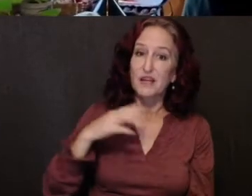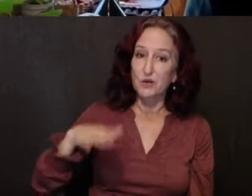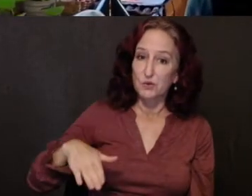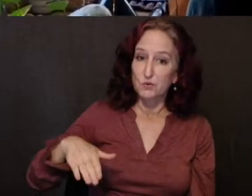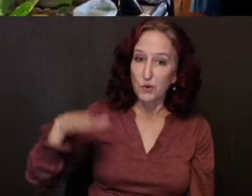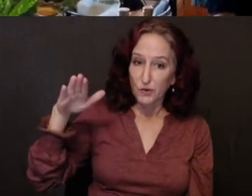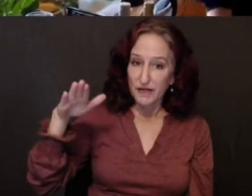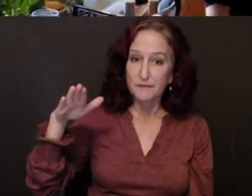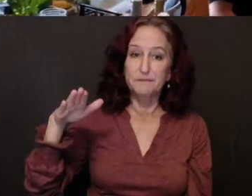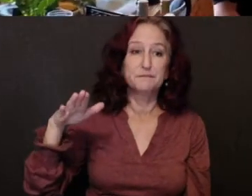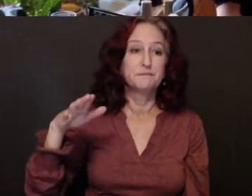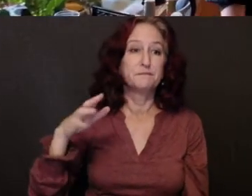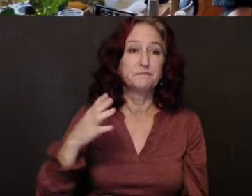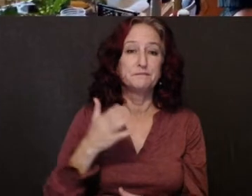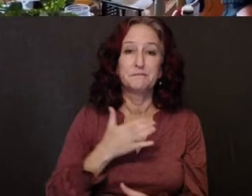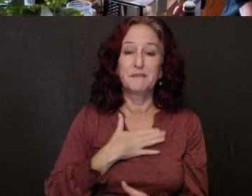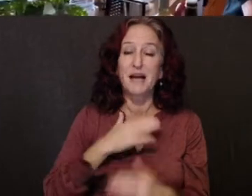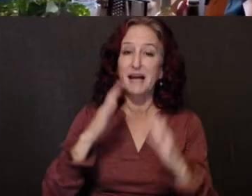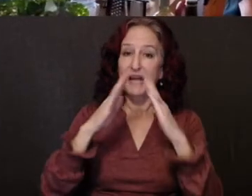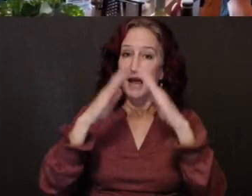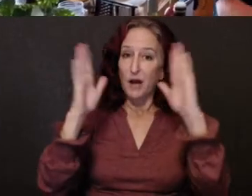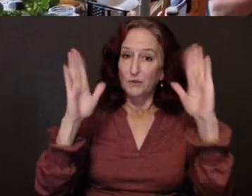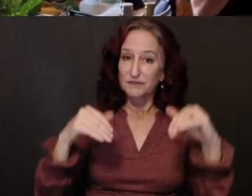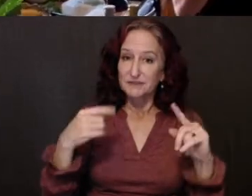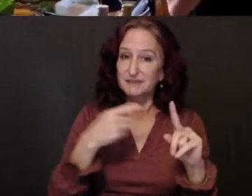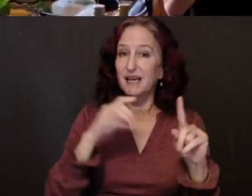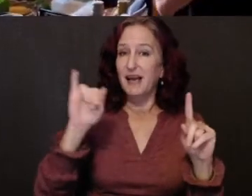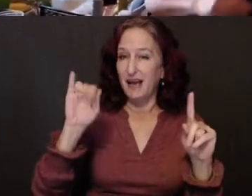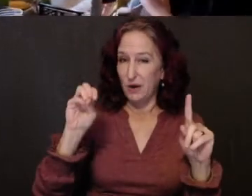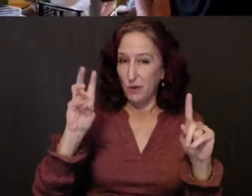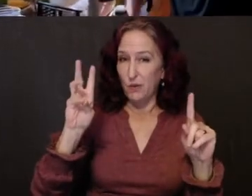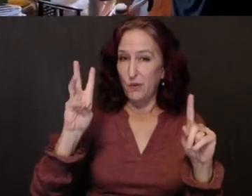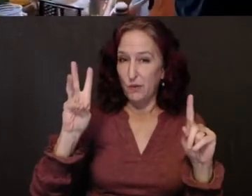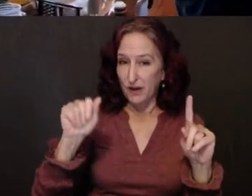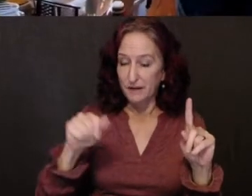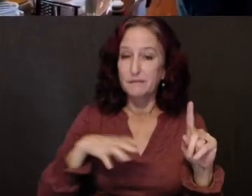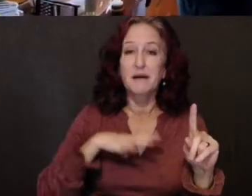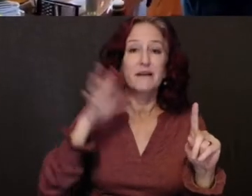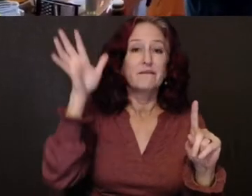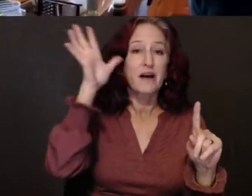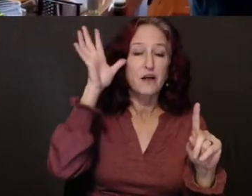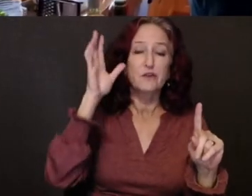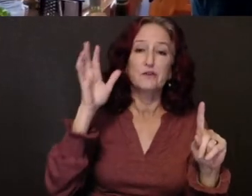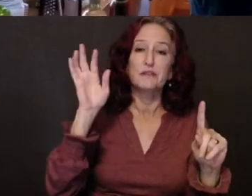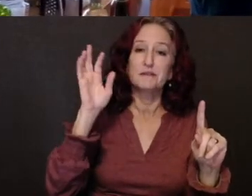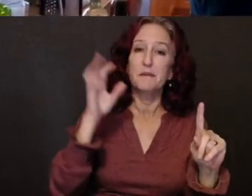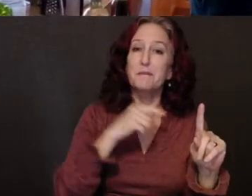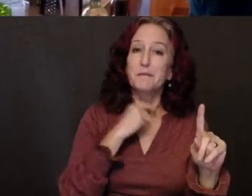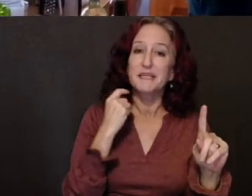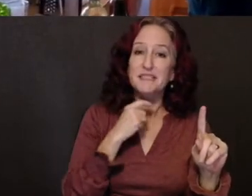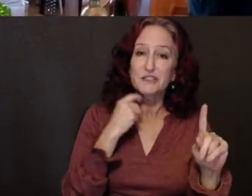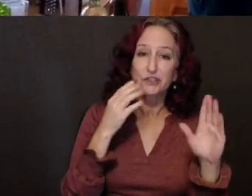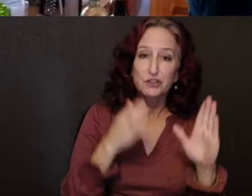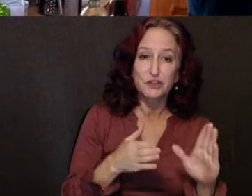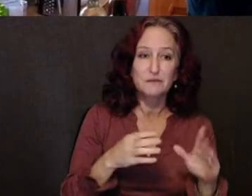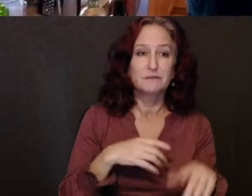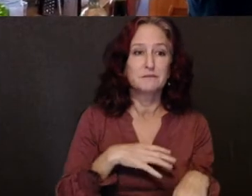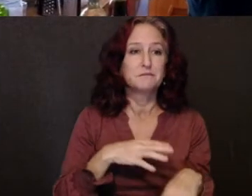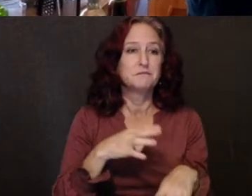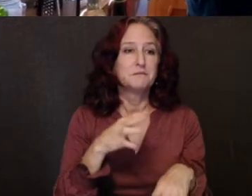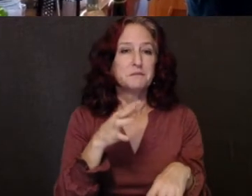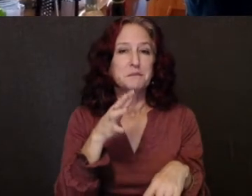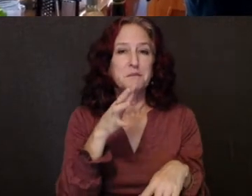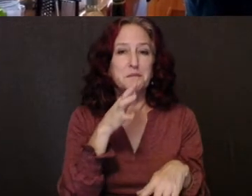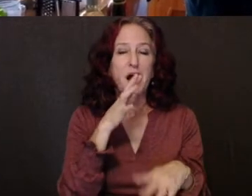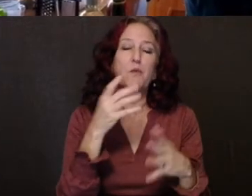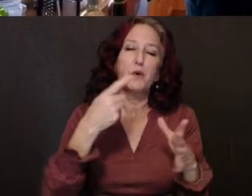tell us what the inspiration was for this particular dish. Well, when I was growing up, I grew up